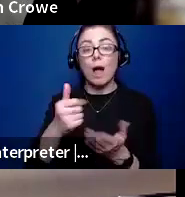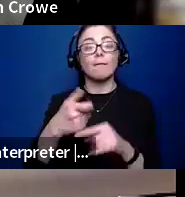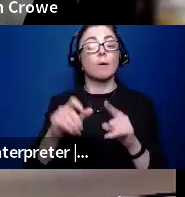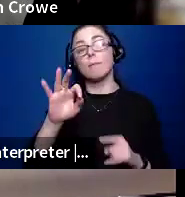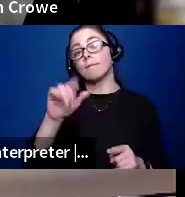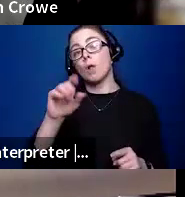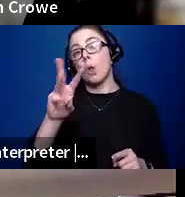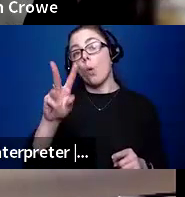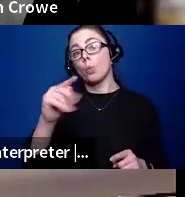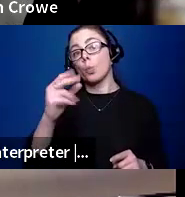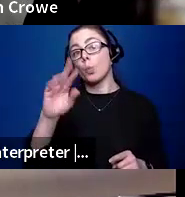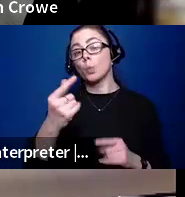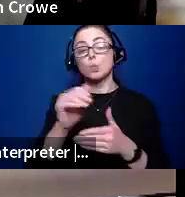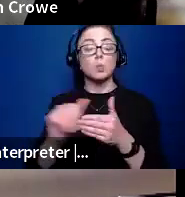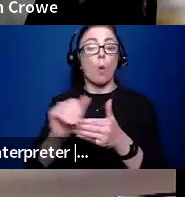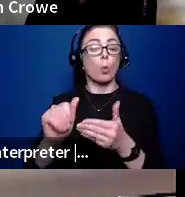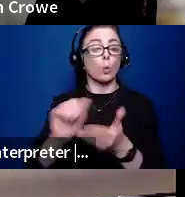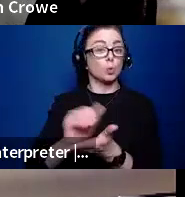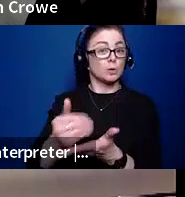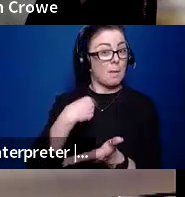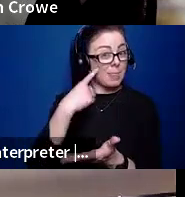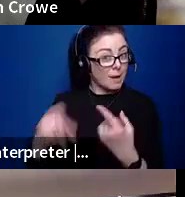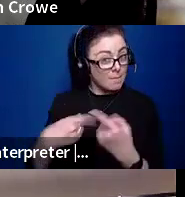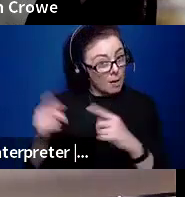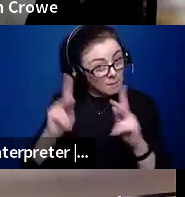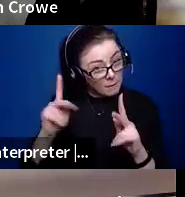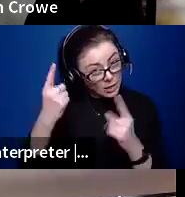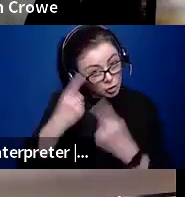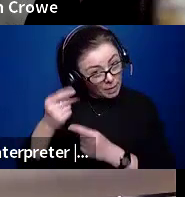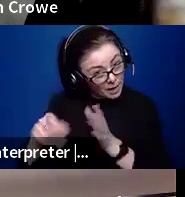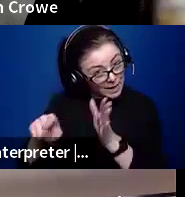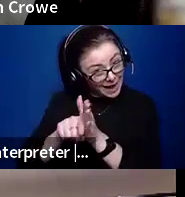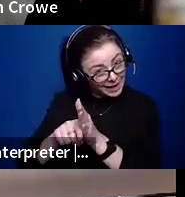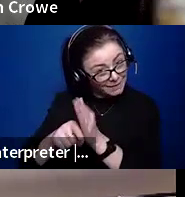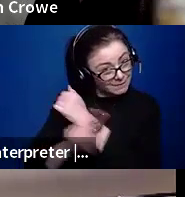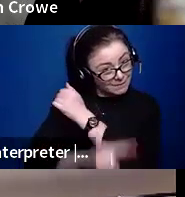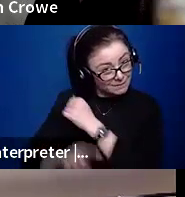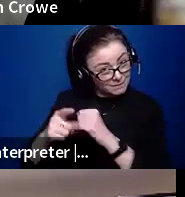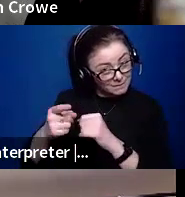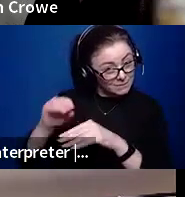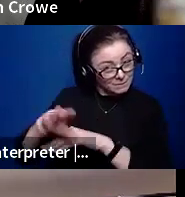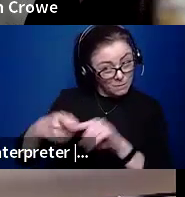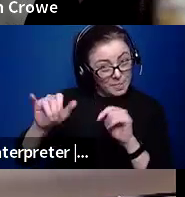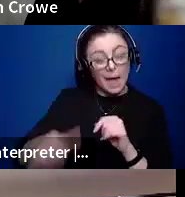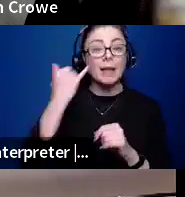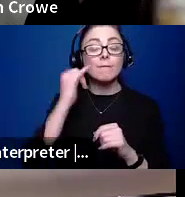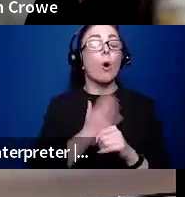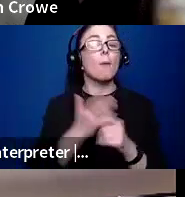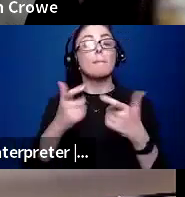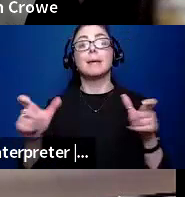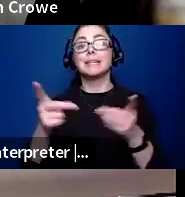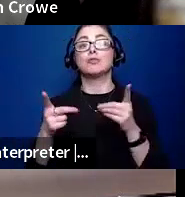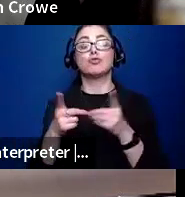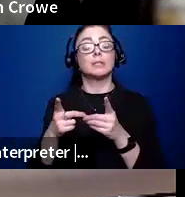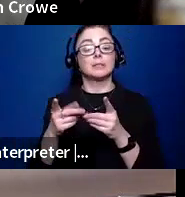just wondering if people are really thinking about the ramifications of this. So let's say our big districts leave 1 or 2. So that would